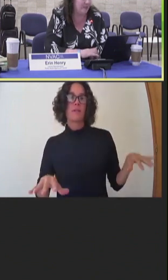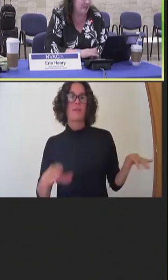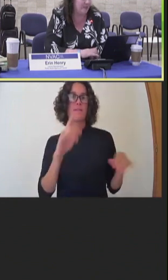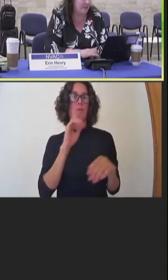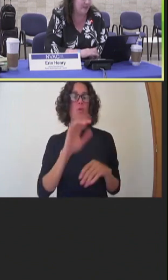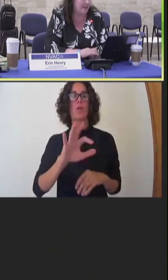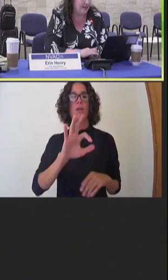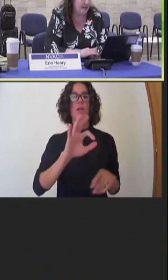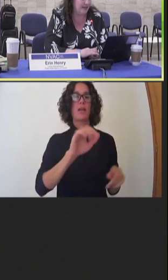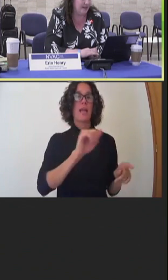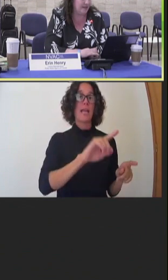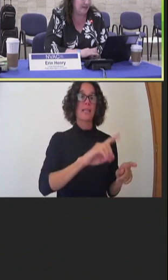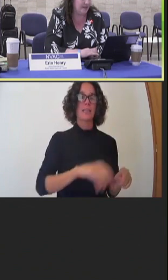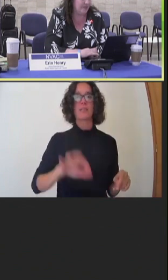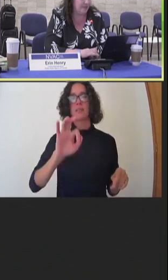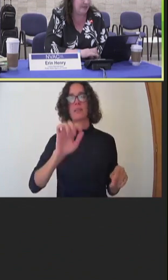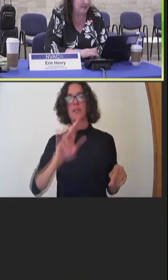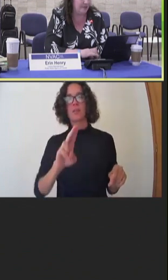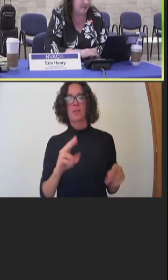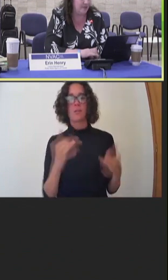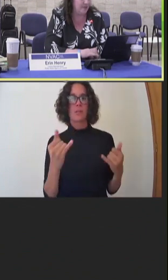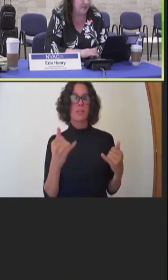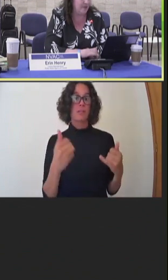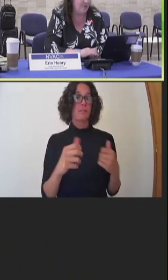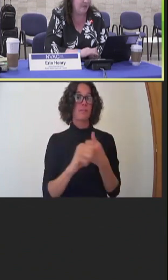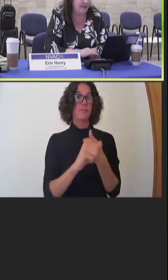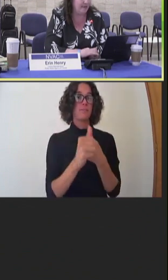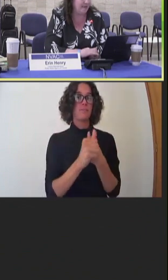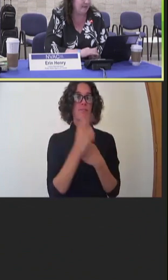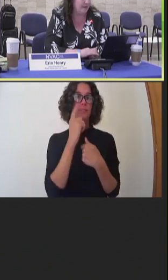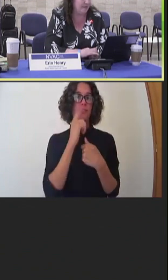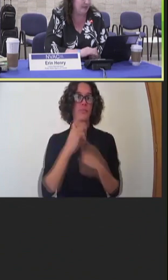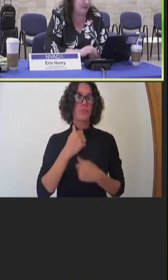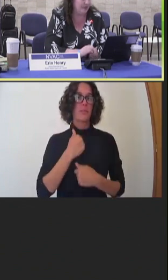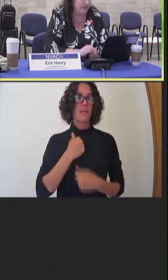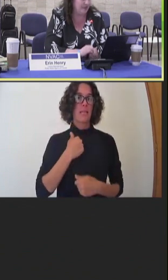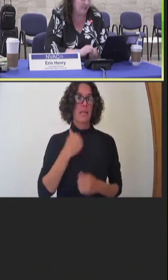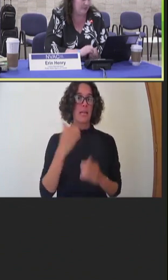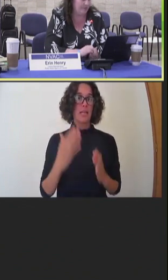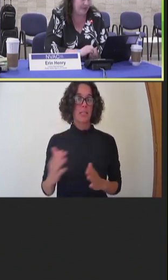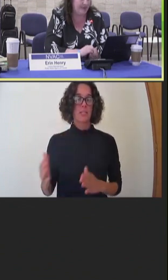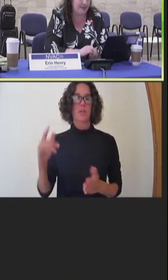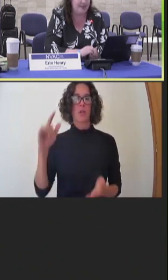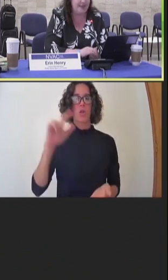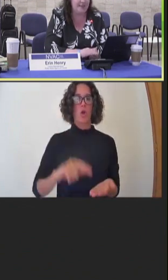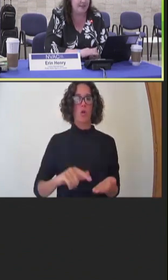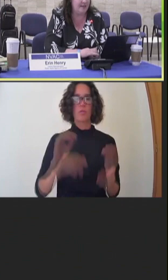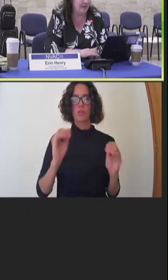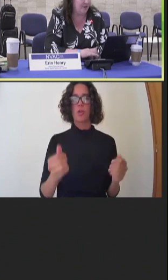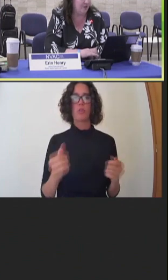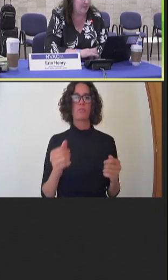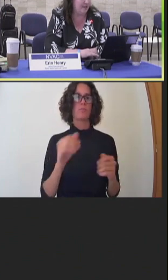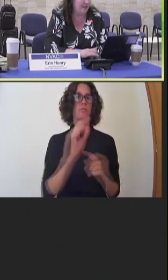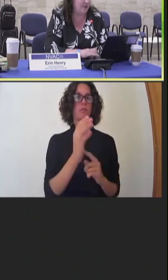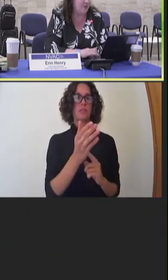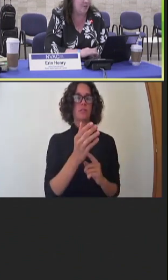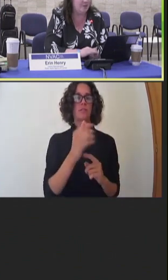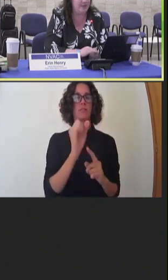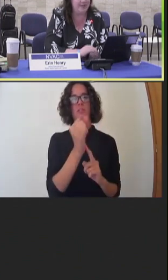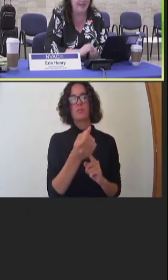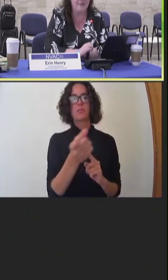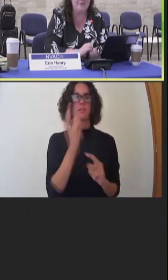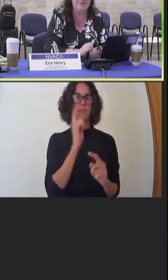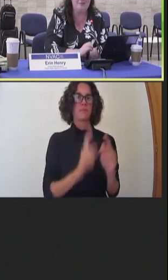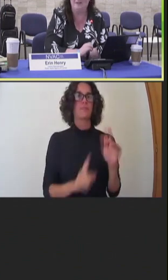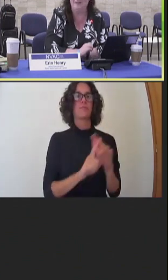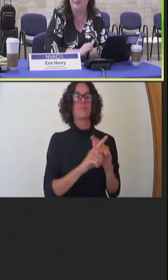though, the risk to Canadians remains low, and there have been no cases of H5N1 detected in humans or dairy